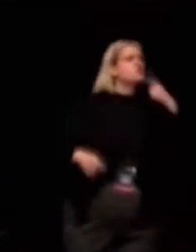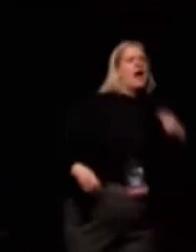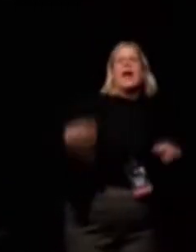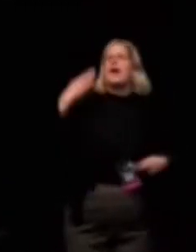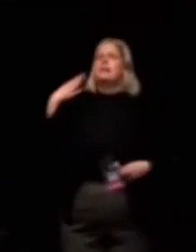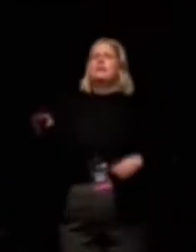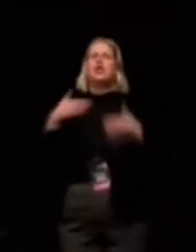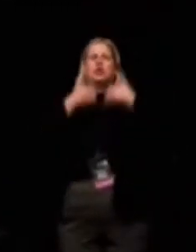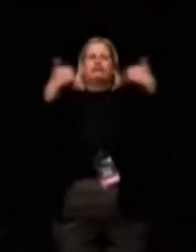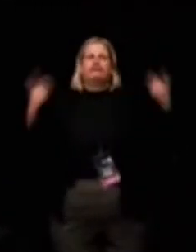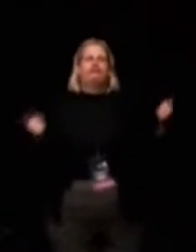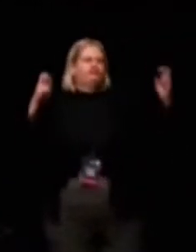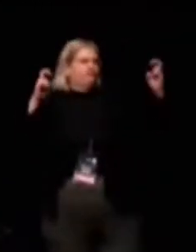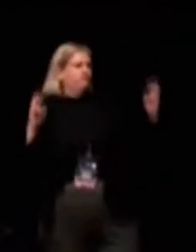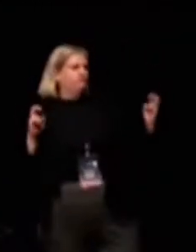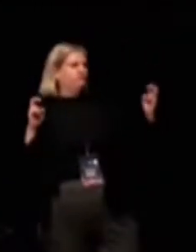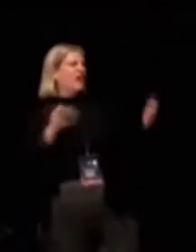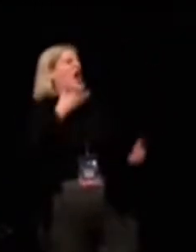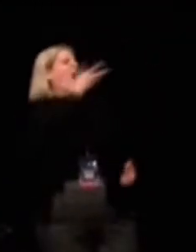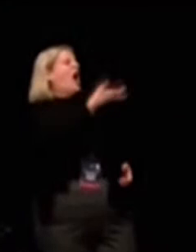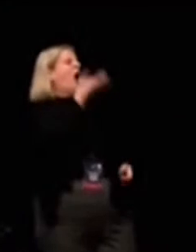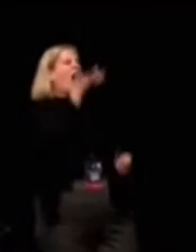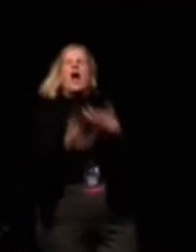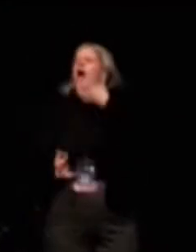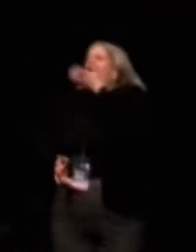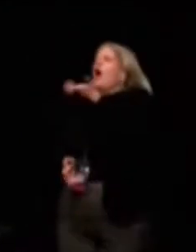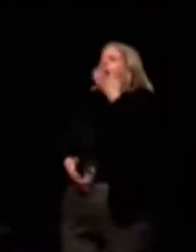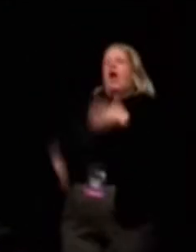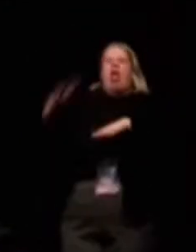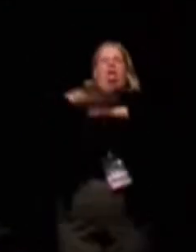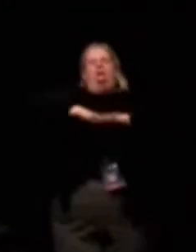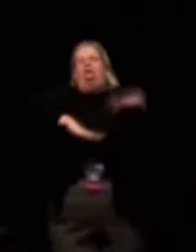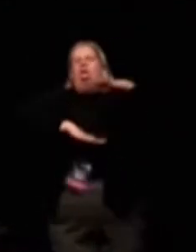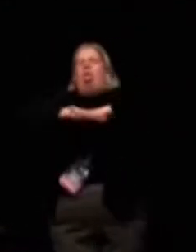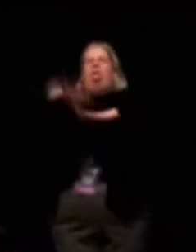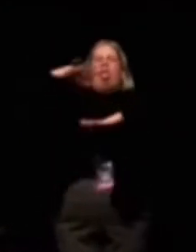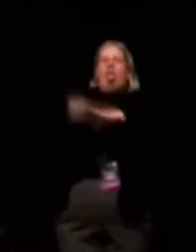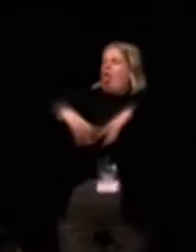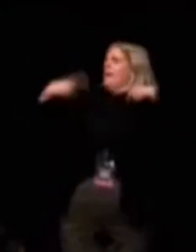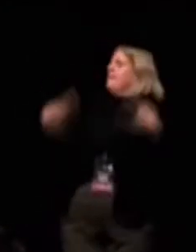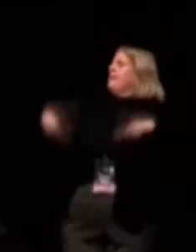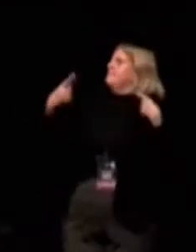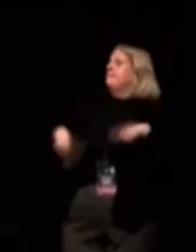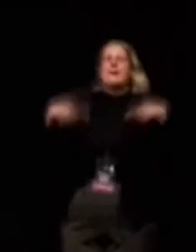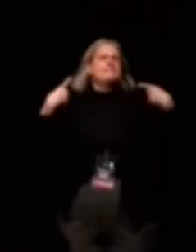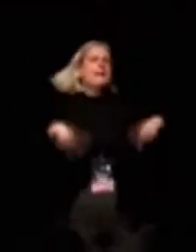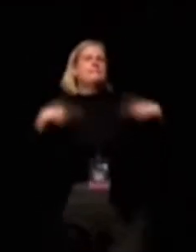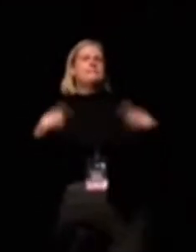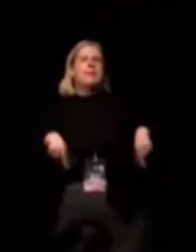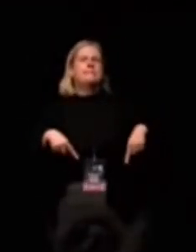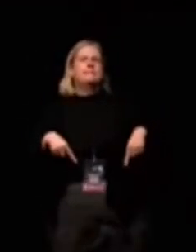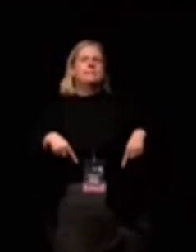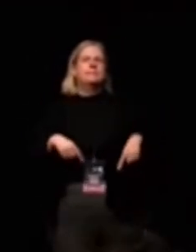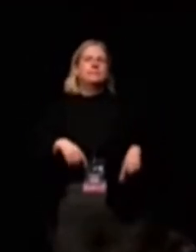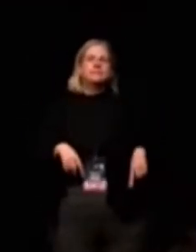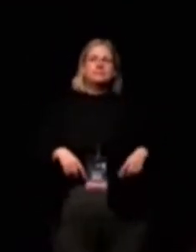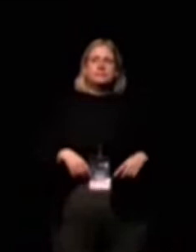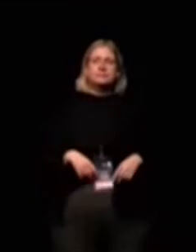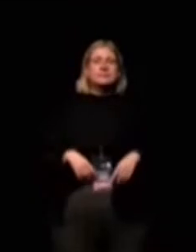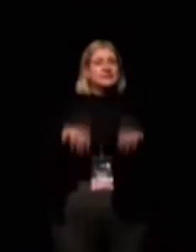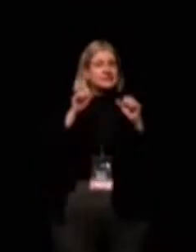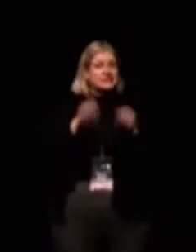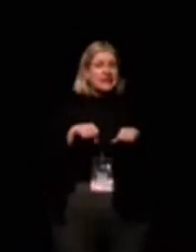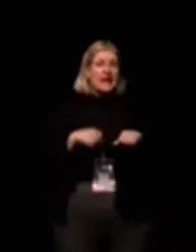on opposite sides of the field, shouting at each other, shouting over each other. Yet we cannot ignore the fact that while we root for our